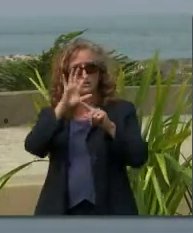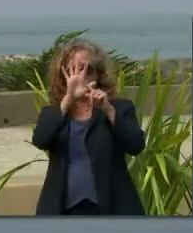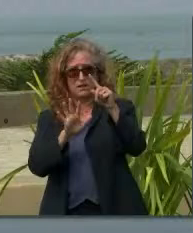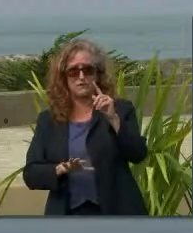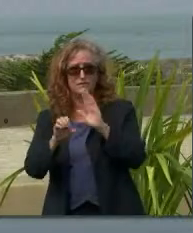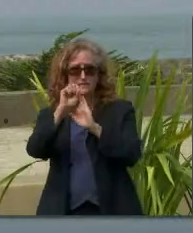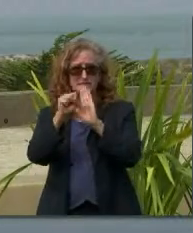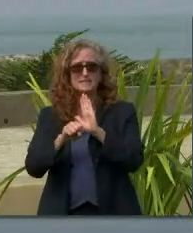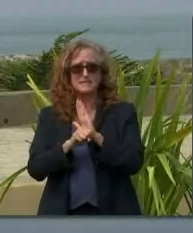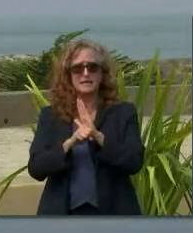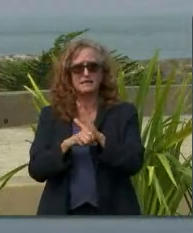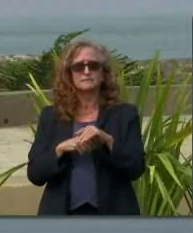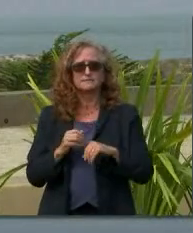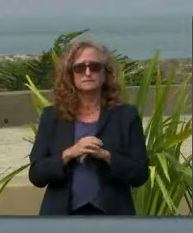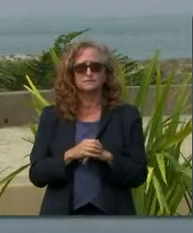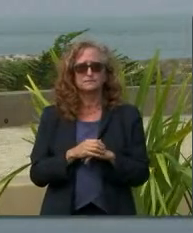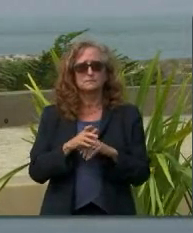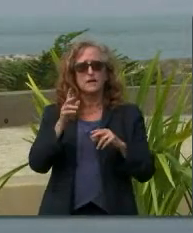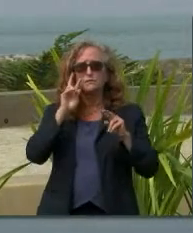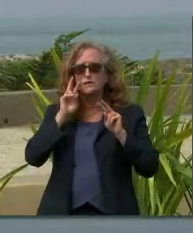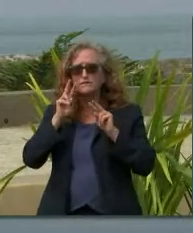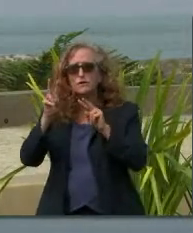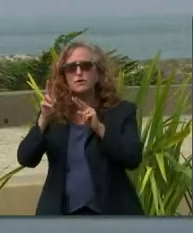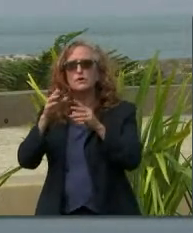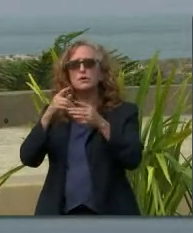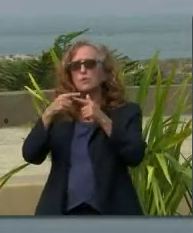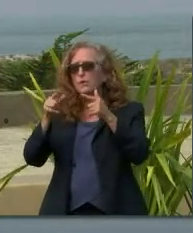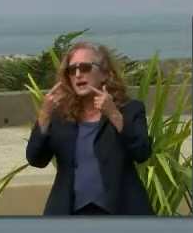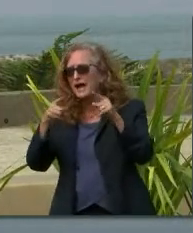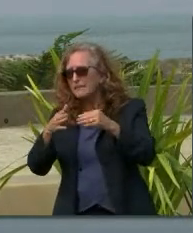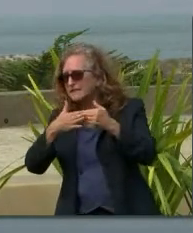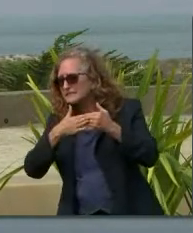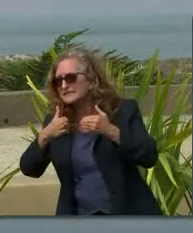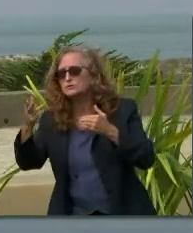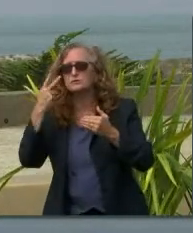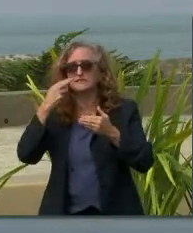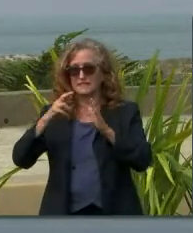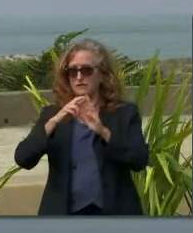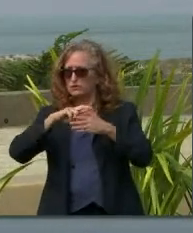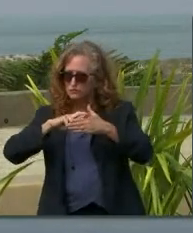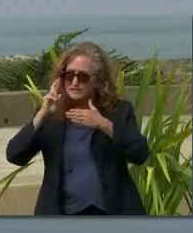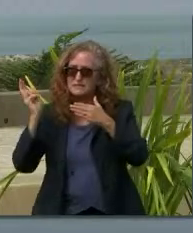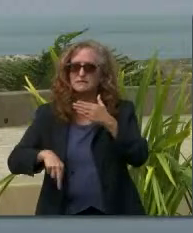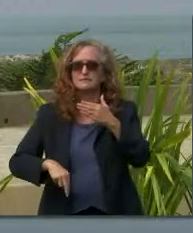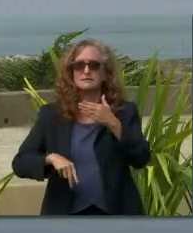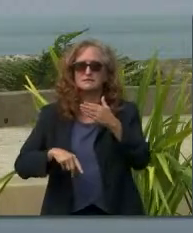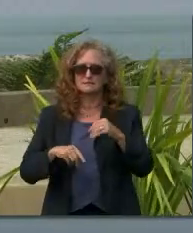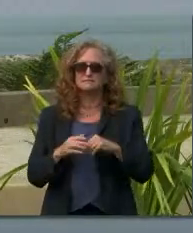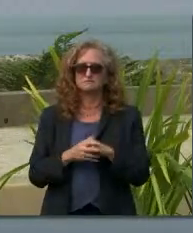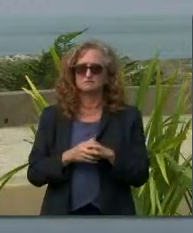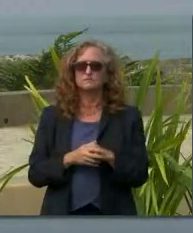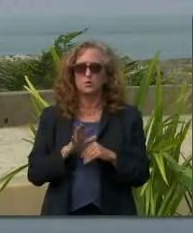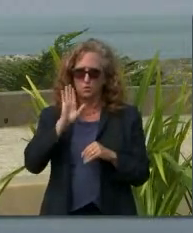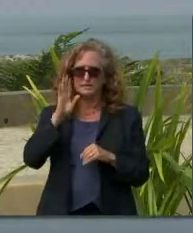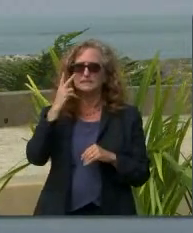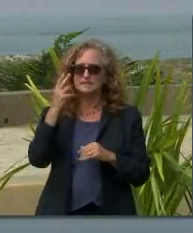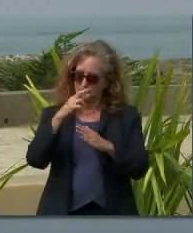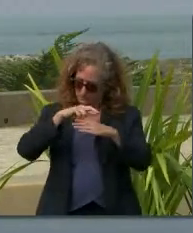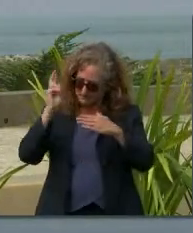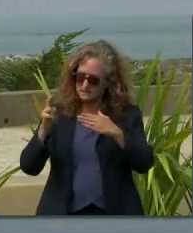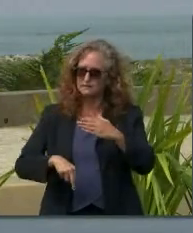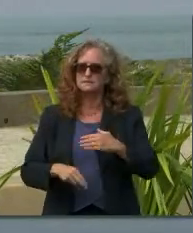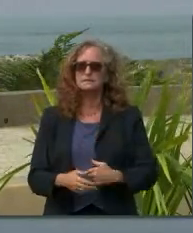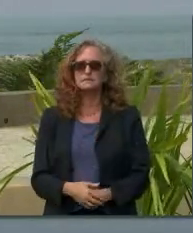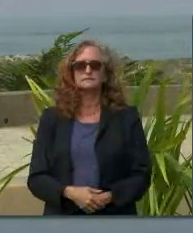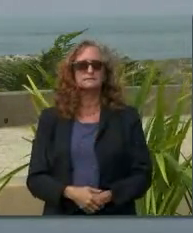this state. And I'm looking forward the next few years to seeing demonstrable results because of those investments. We have one last